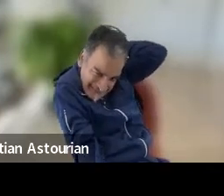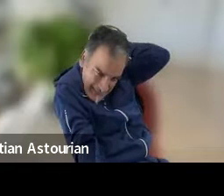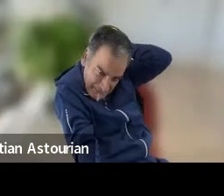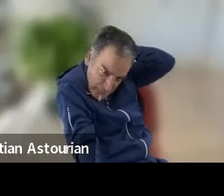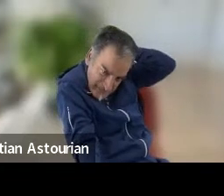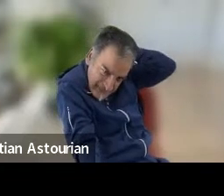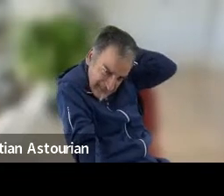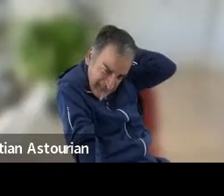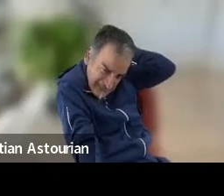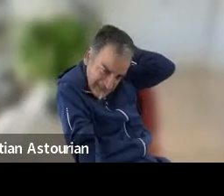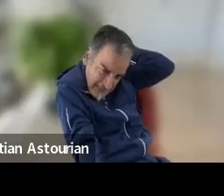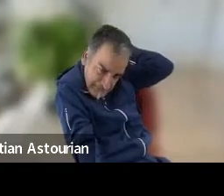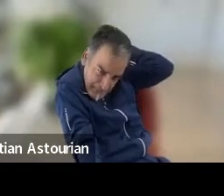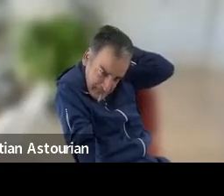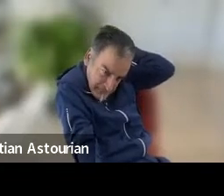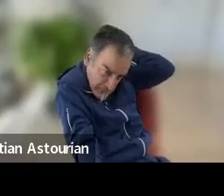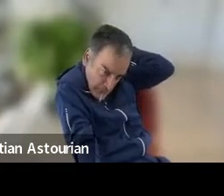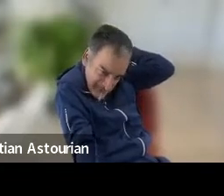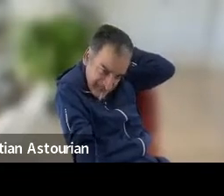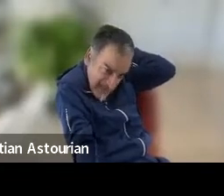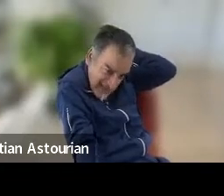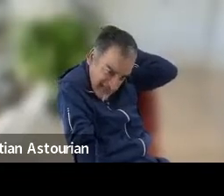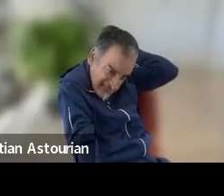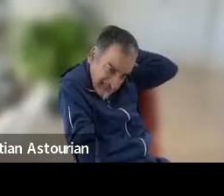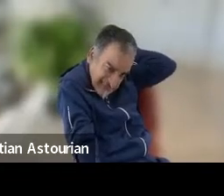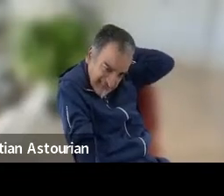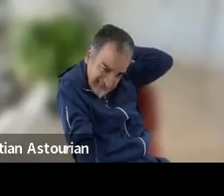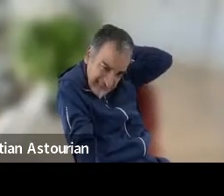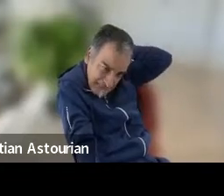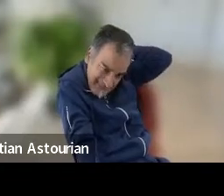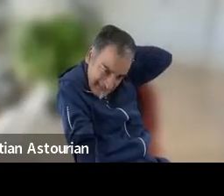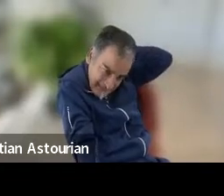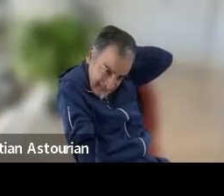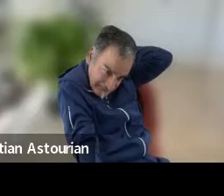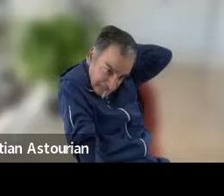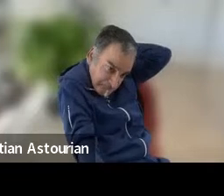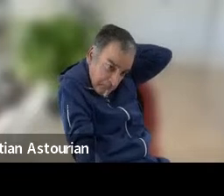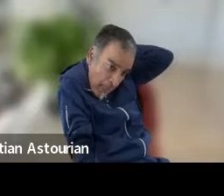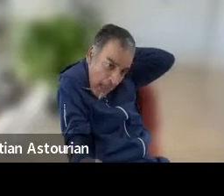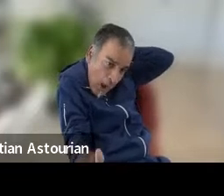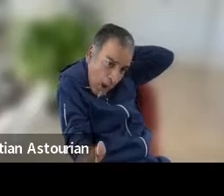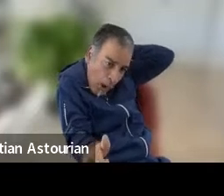people supporting the person with a disability.